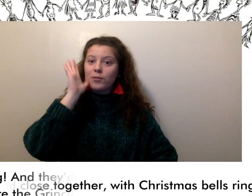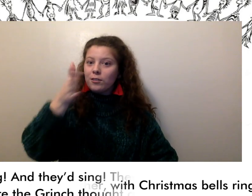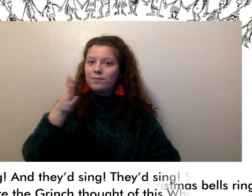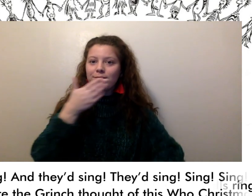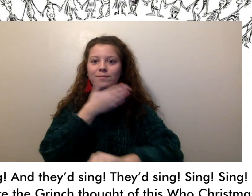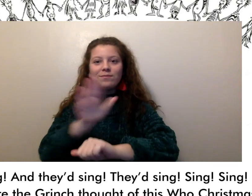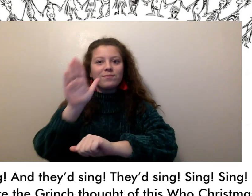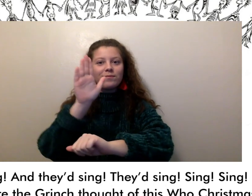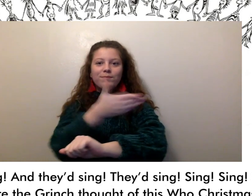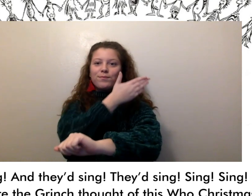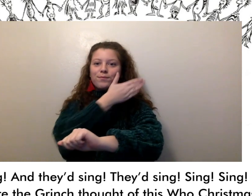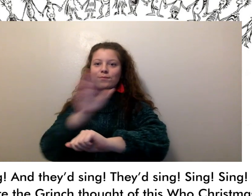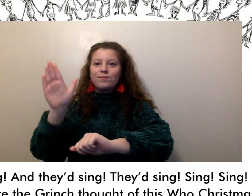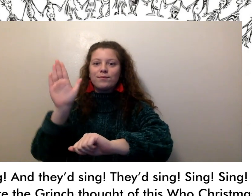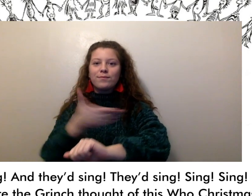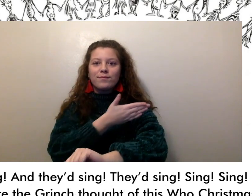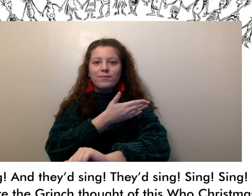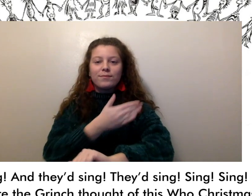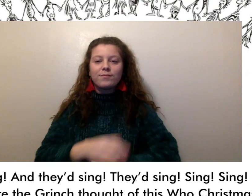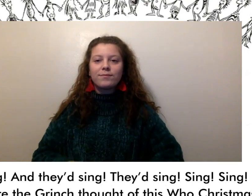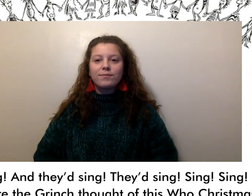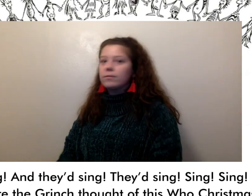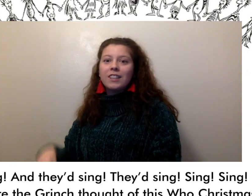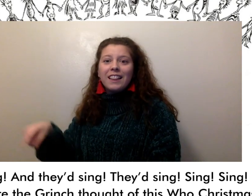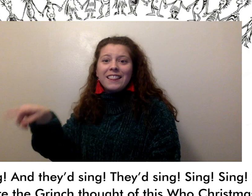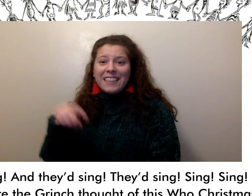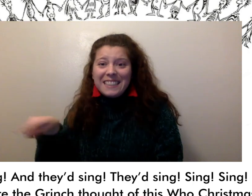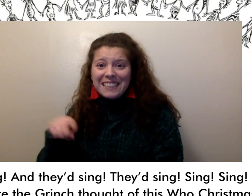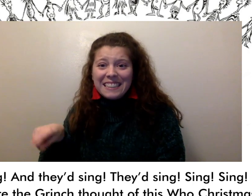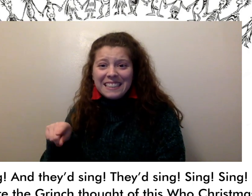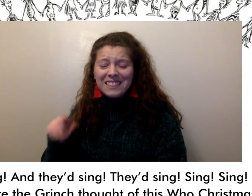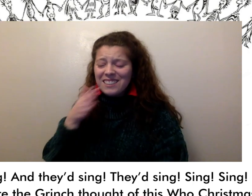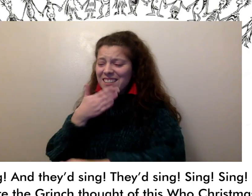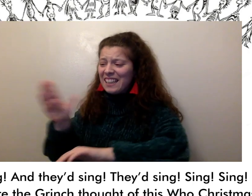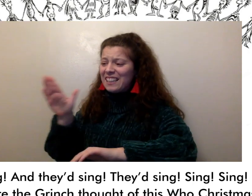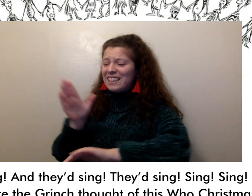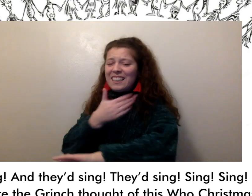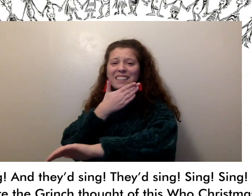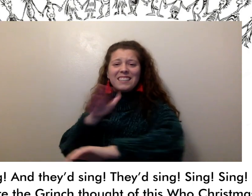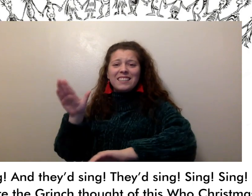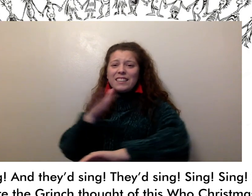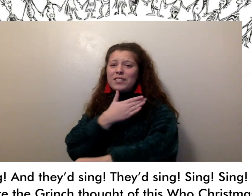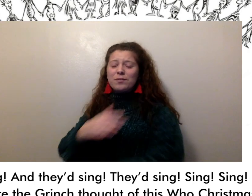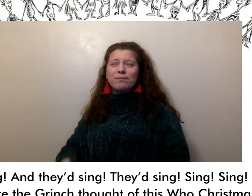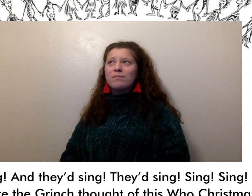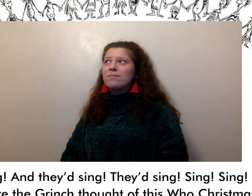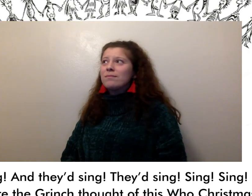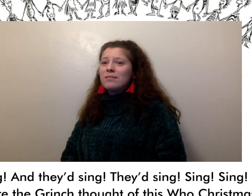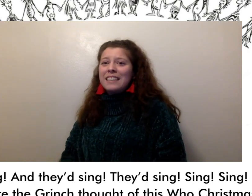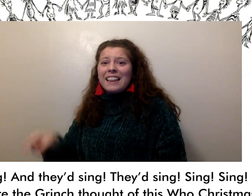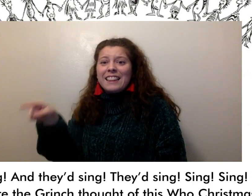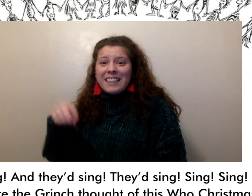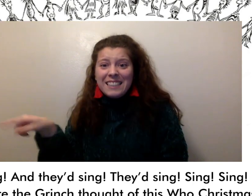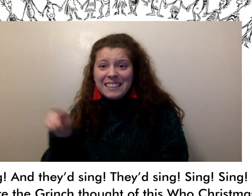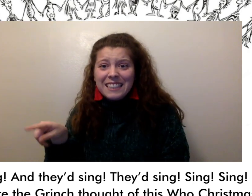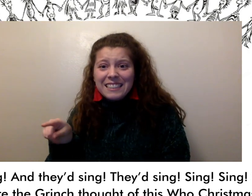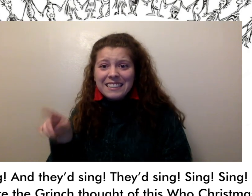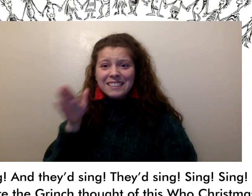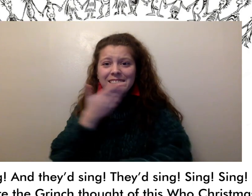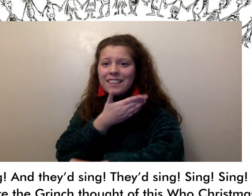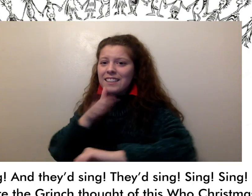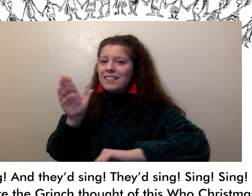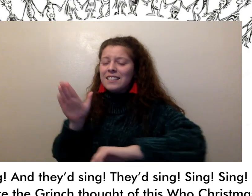They'd sing and they'd sing and they'd sing. And the more the Grinch thought of this Who